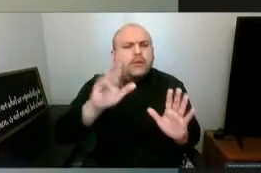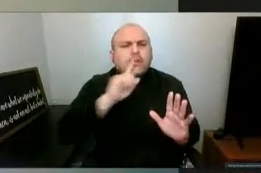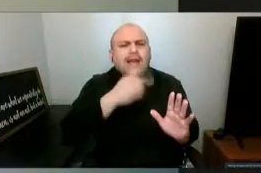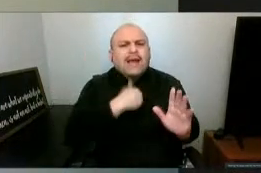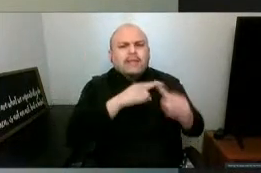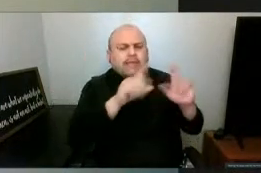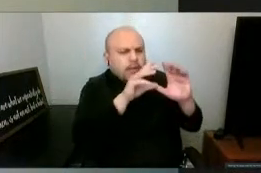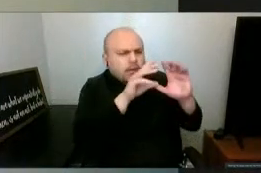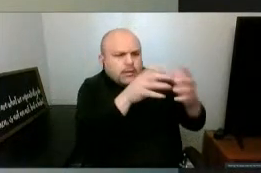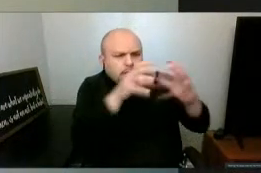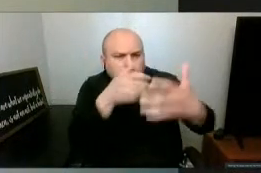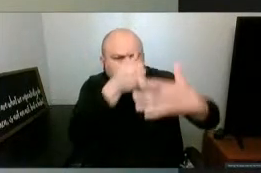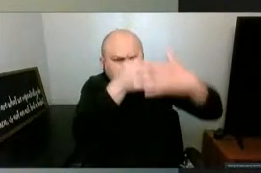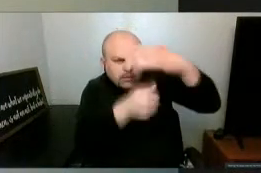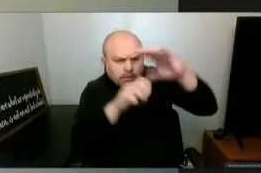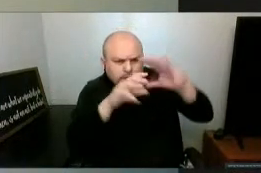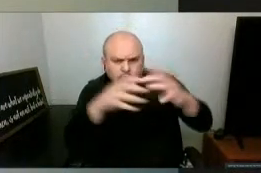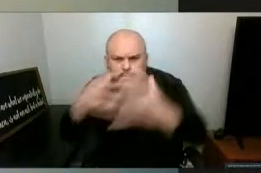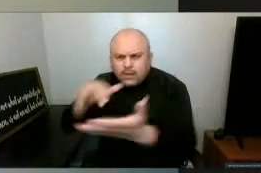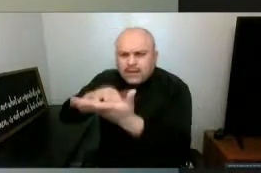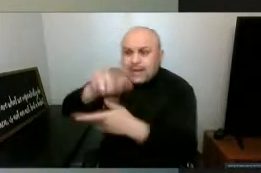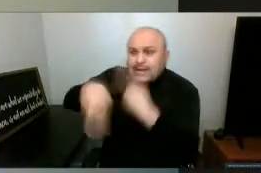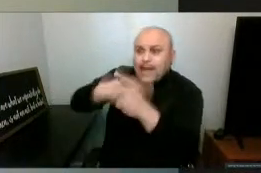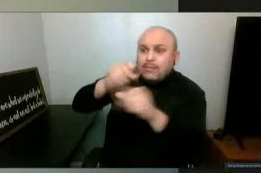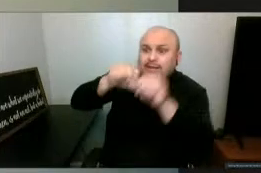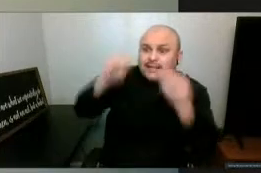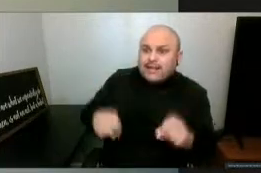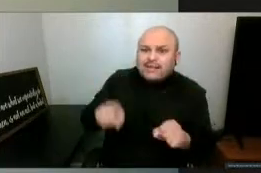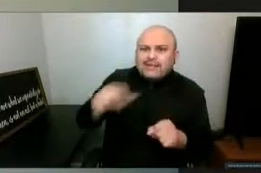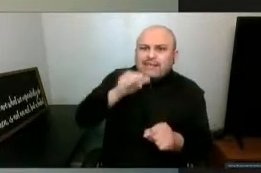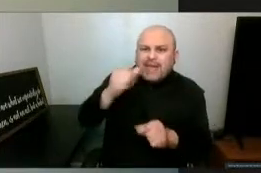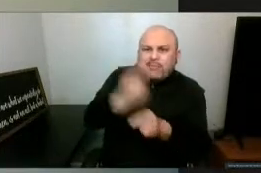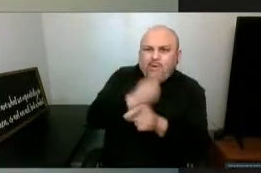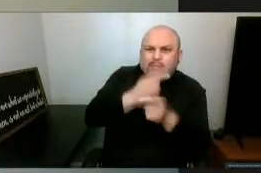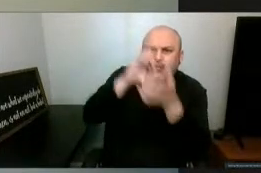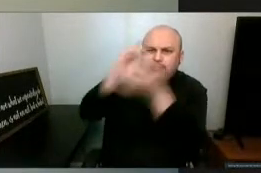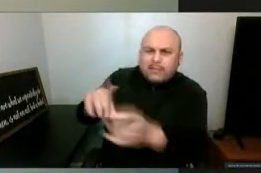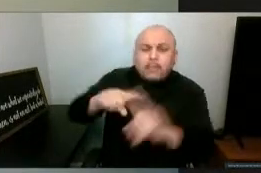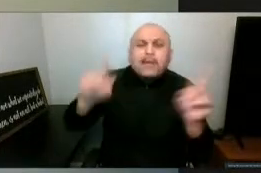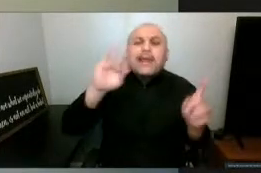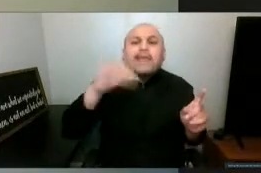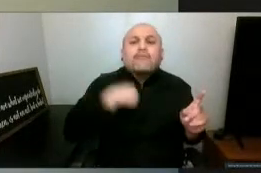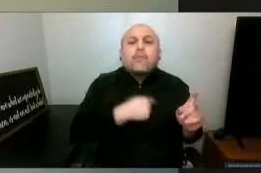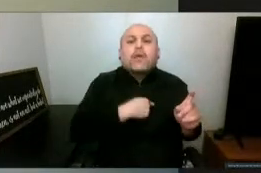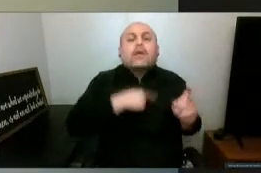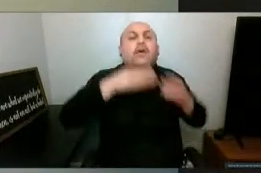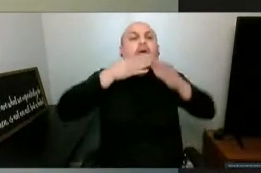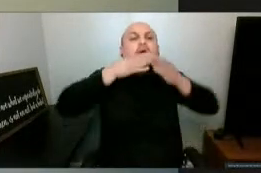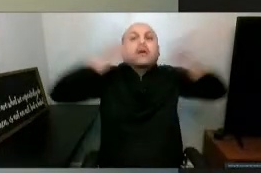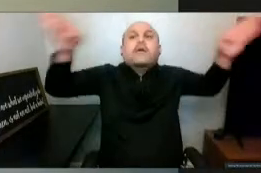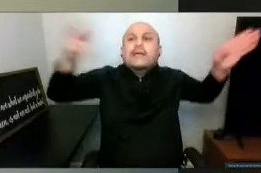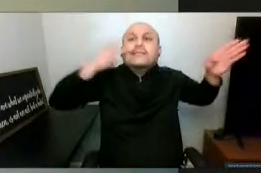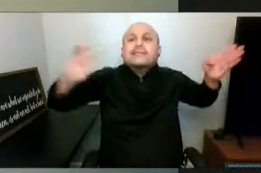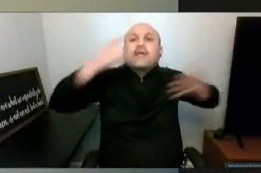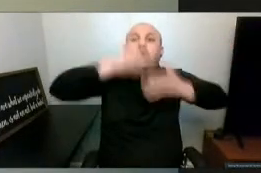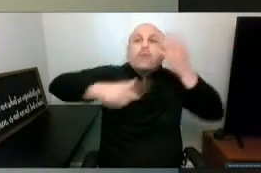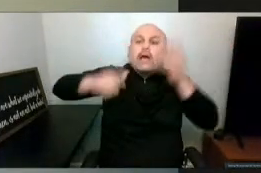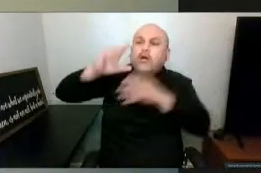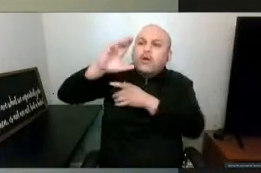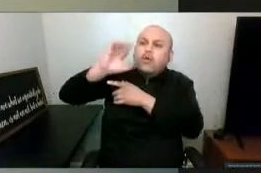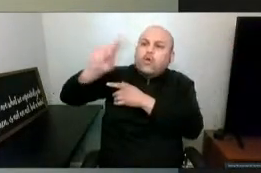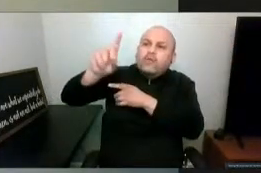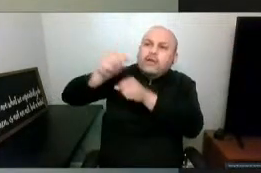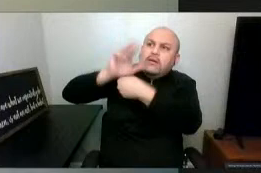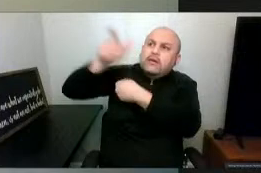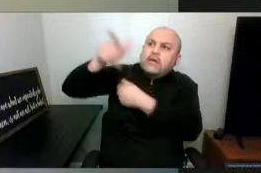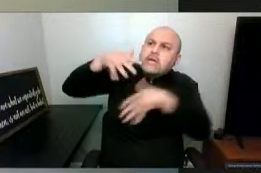where this type of system would not be appropriate. But if we think writ large across what COVID-19 has done, the amount of anxiety and depression and